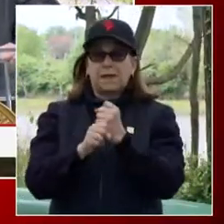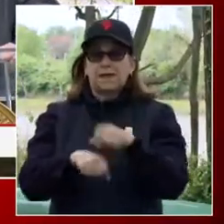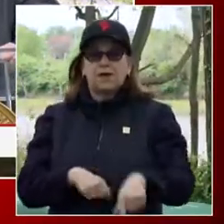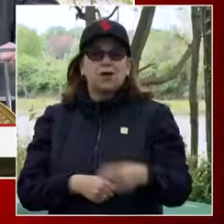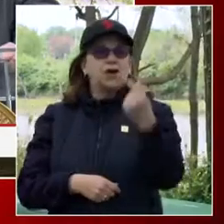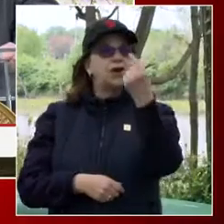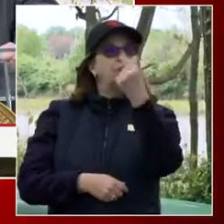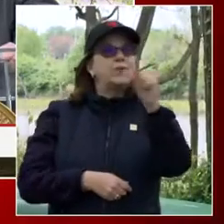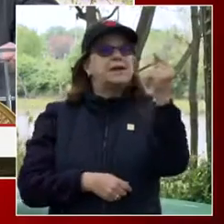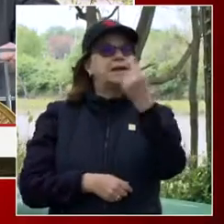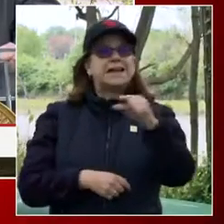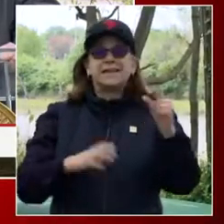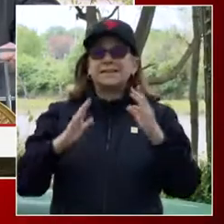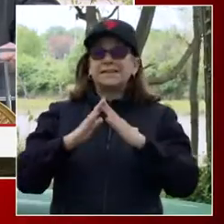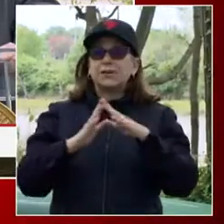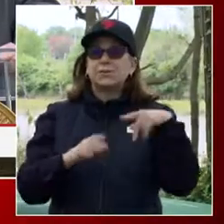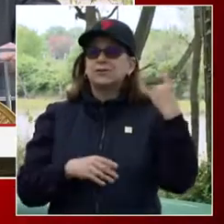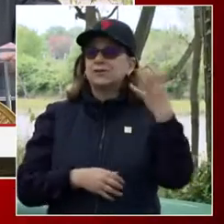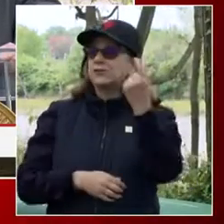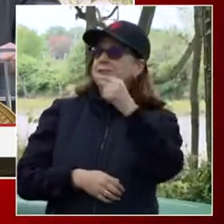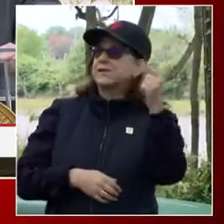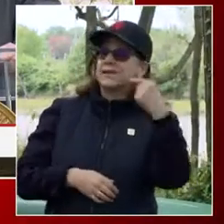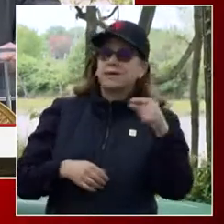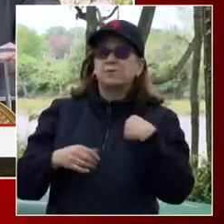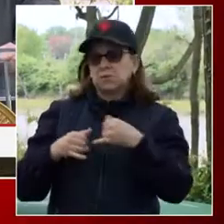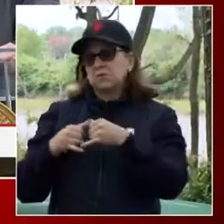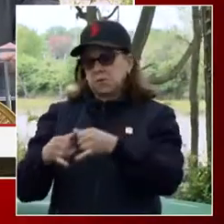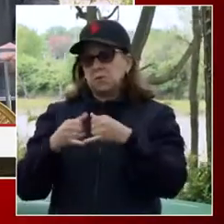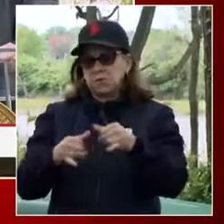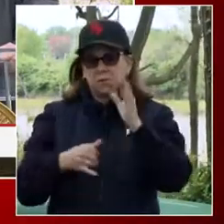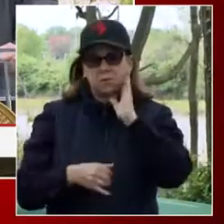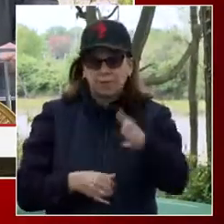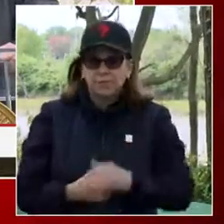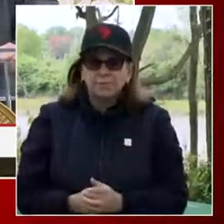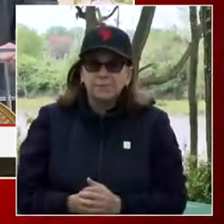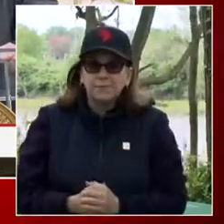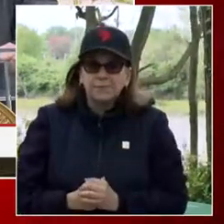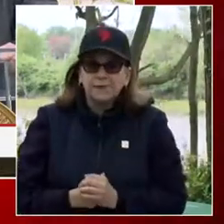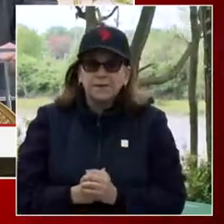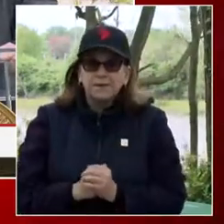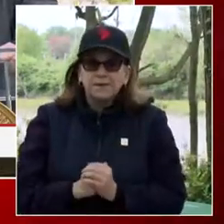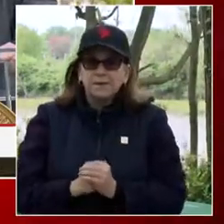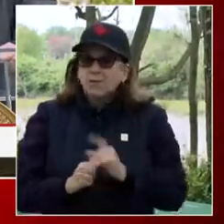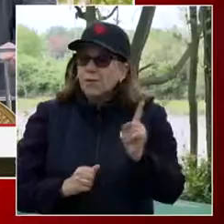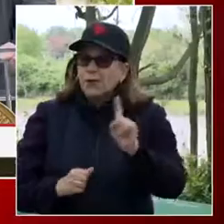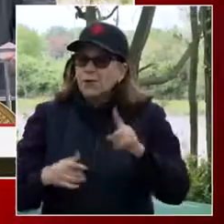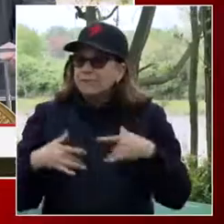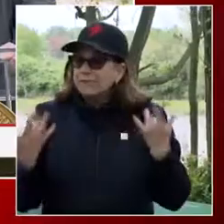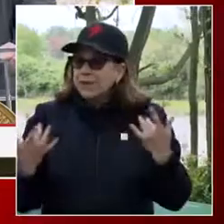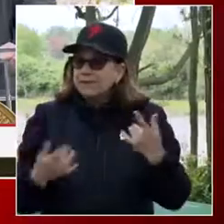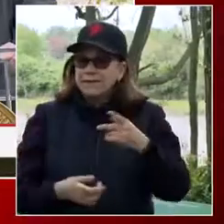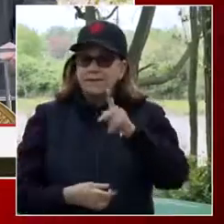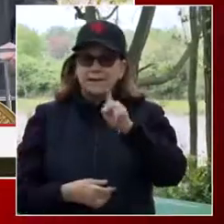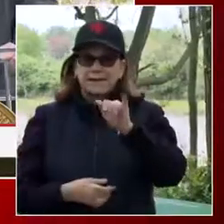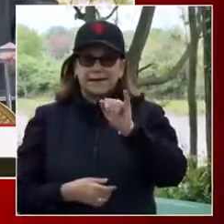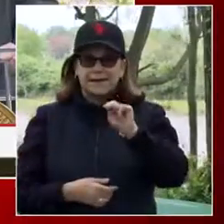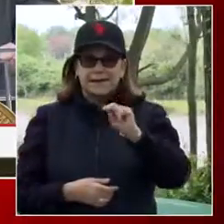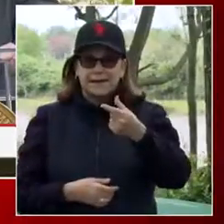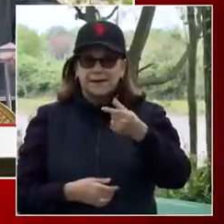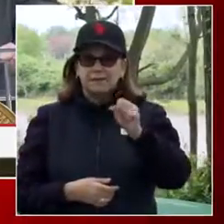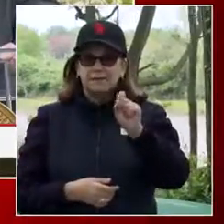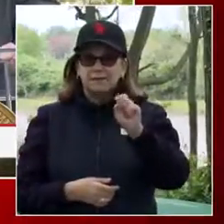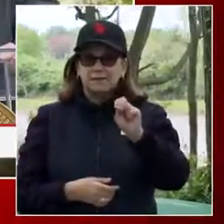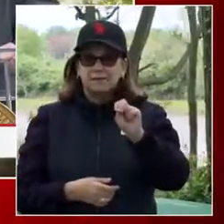a sustainability award. And then island events. Go to kingmanisland.com. This island has its